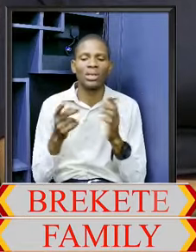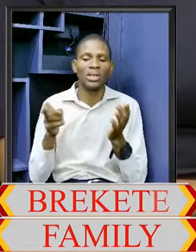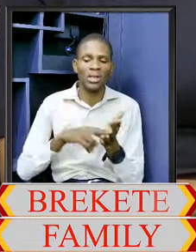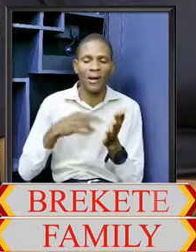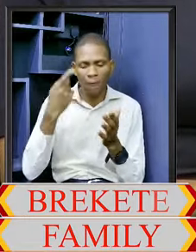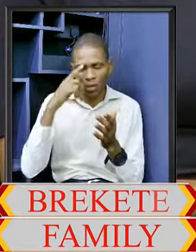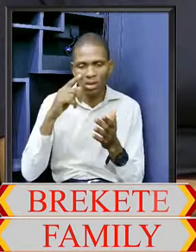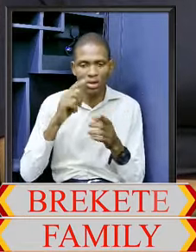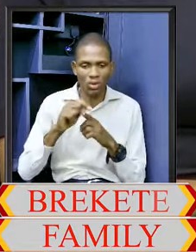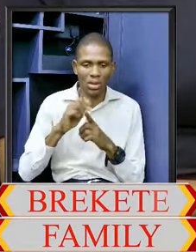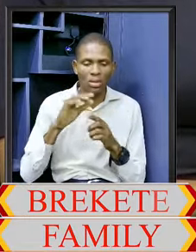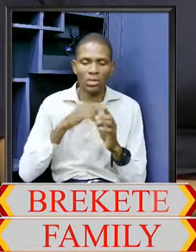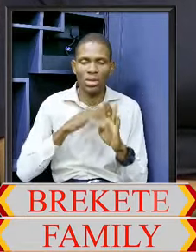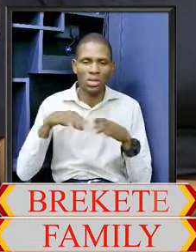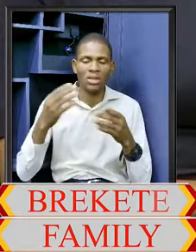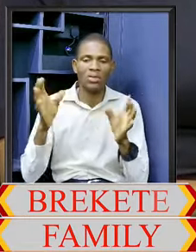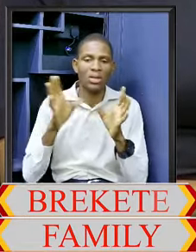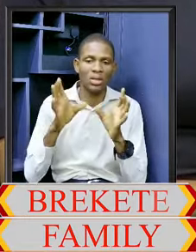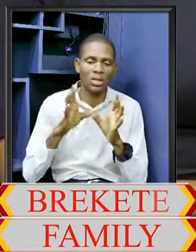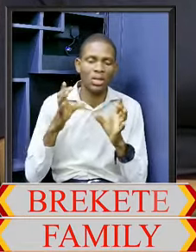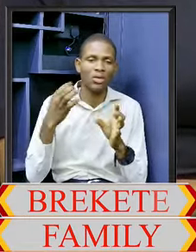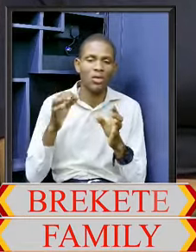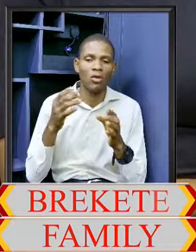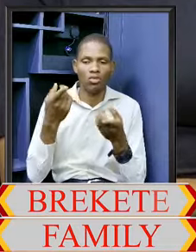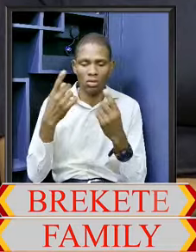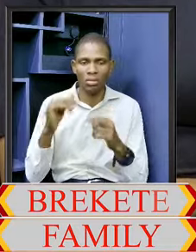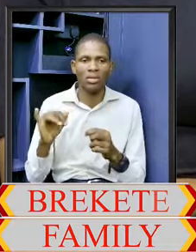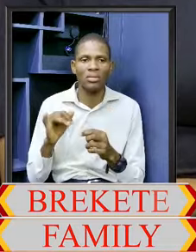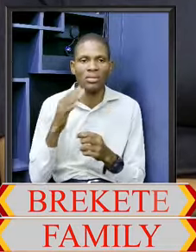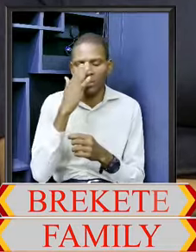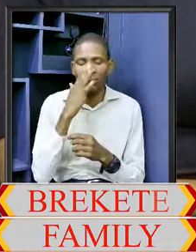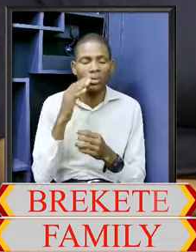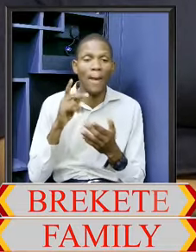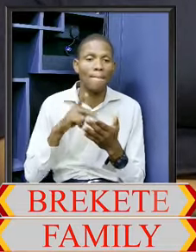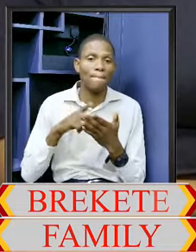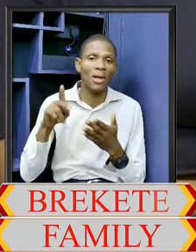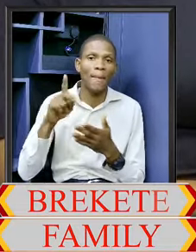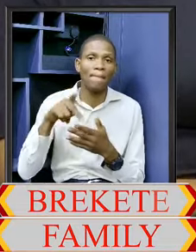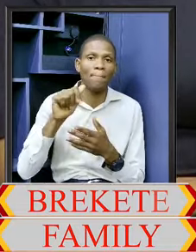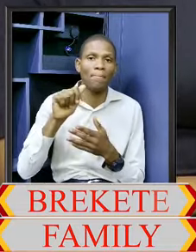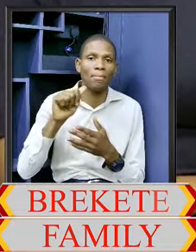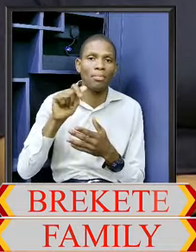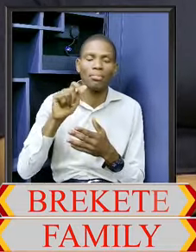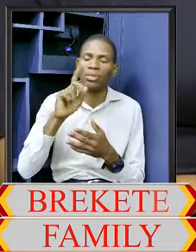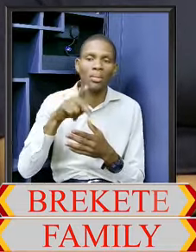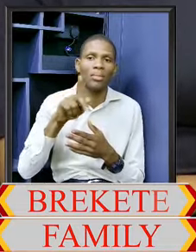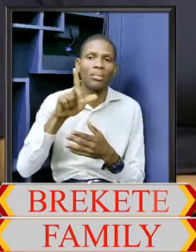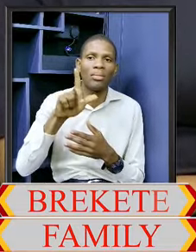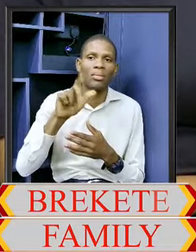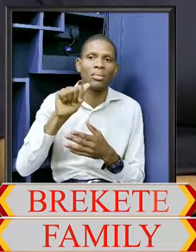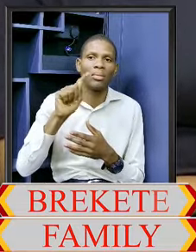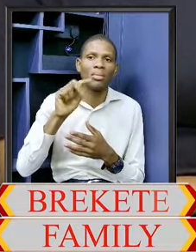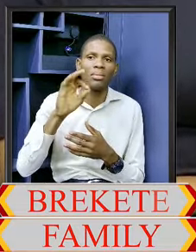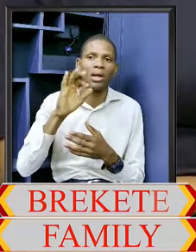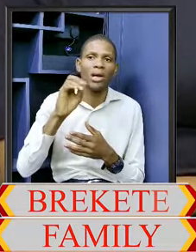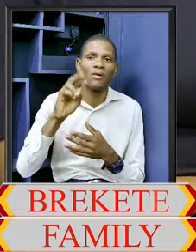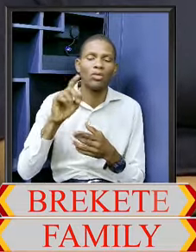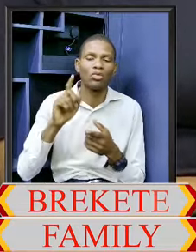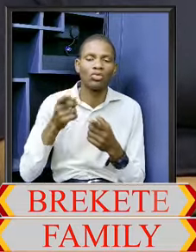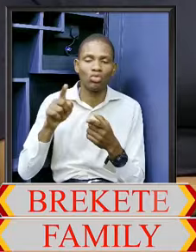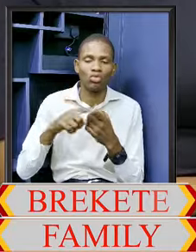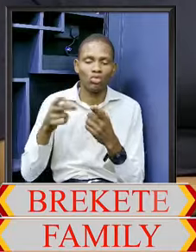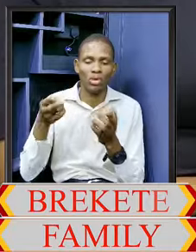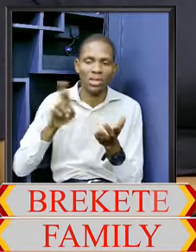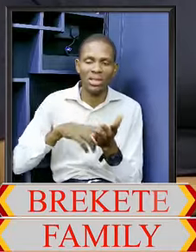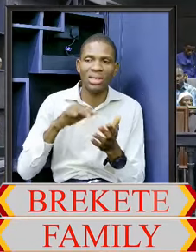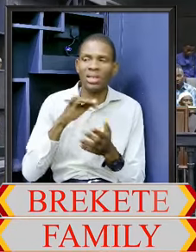training, and would they give certificate to of attendance. So the platform where you go log into, where you go do registration,